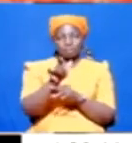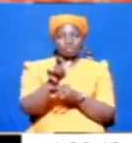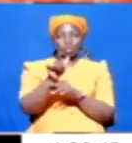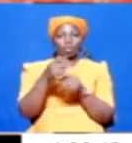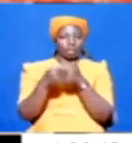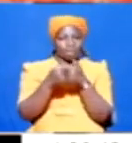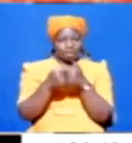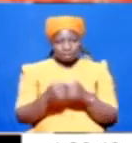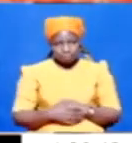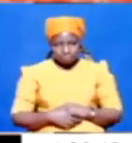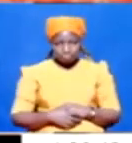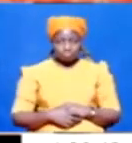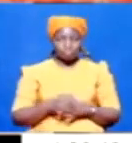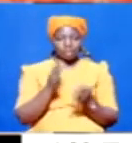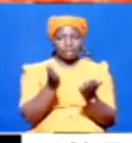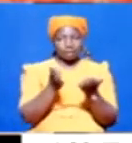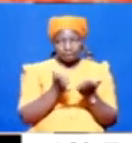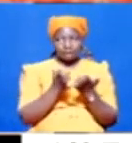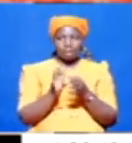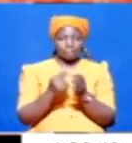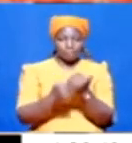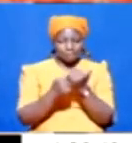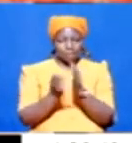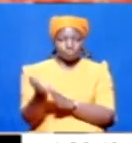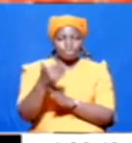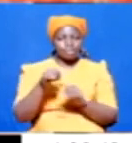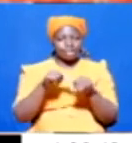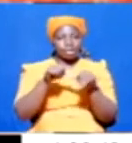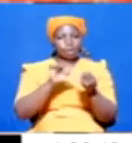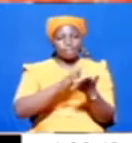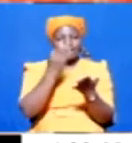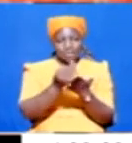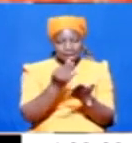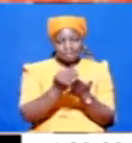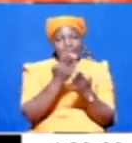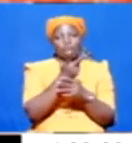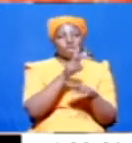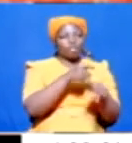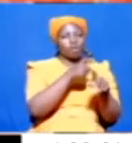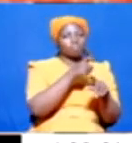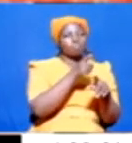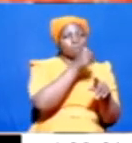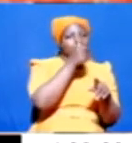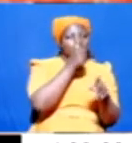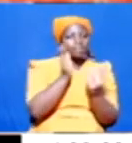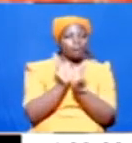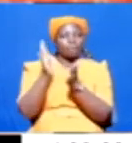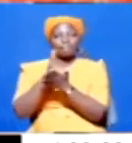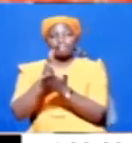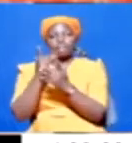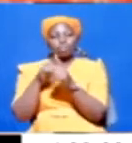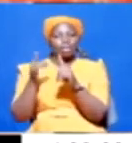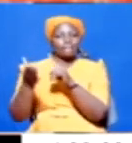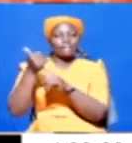to mobilize sustainable finance, both from the public and the private sectors, in order to meet the huge